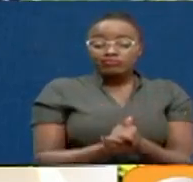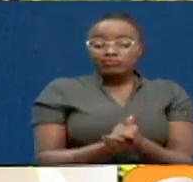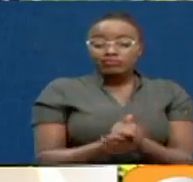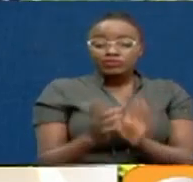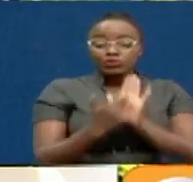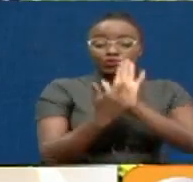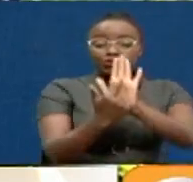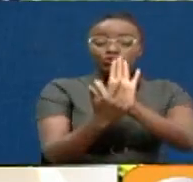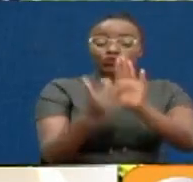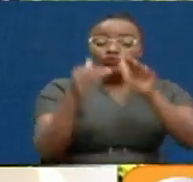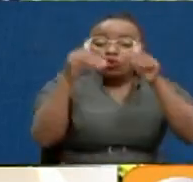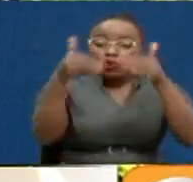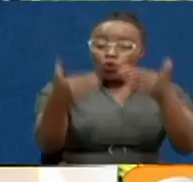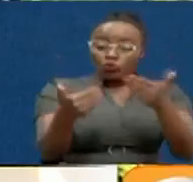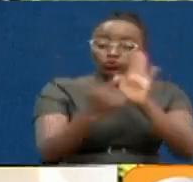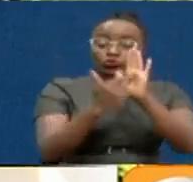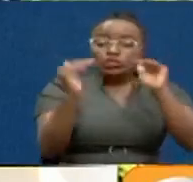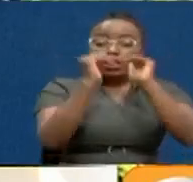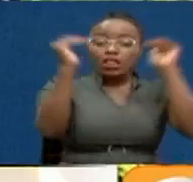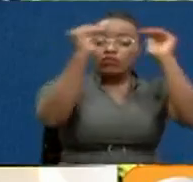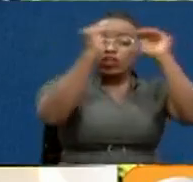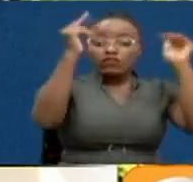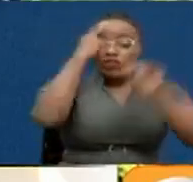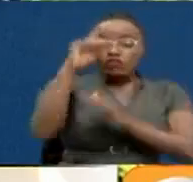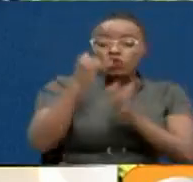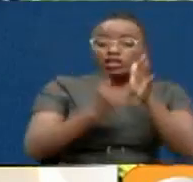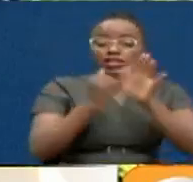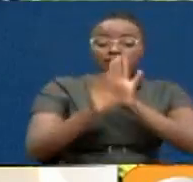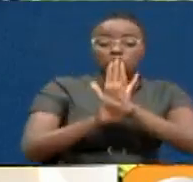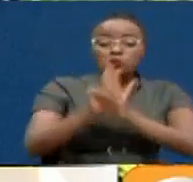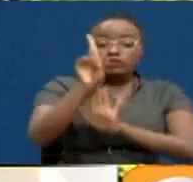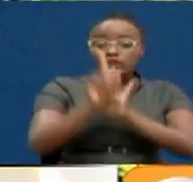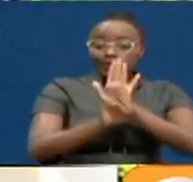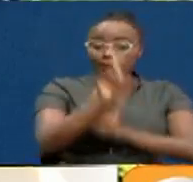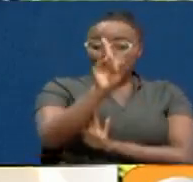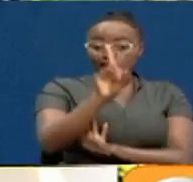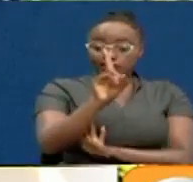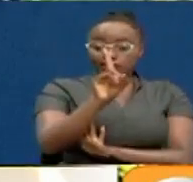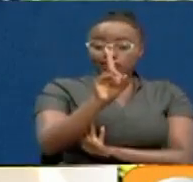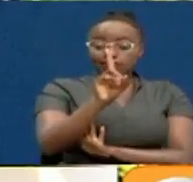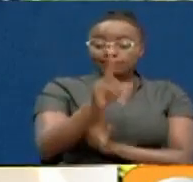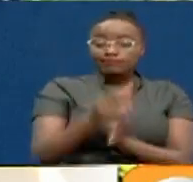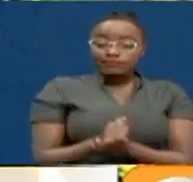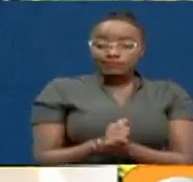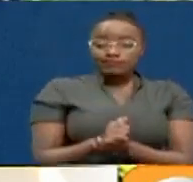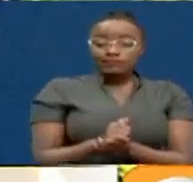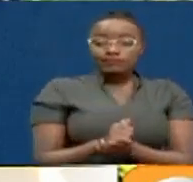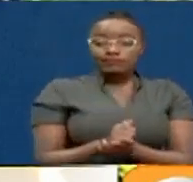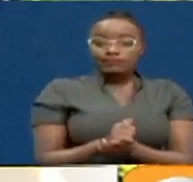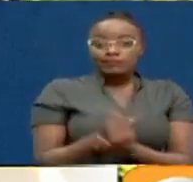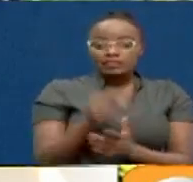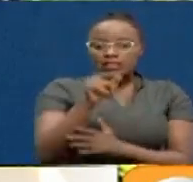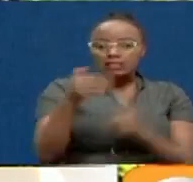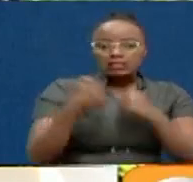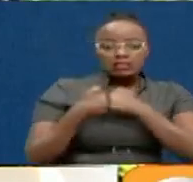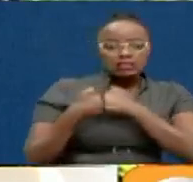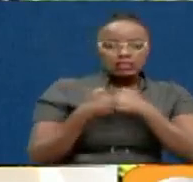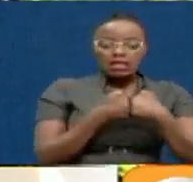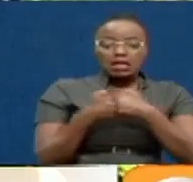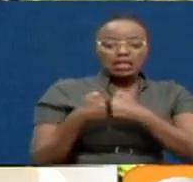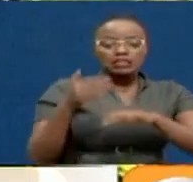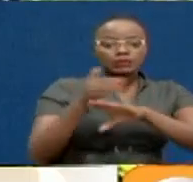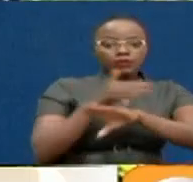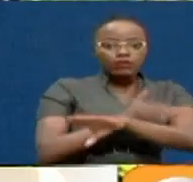to show or to portray the level of industrial development. Yes, so it was a challenge